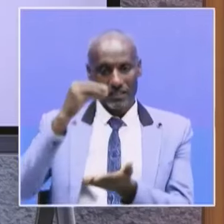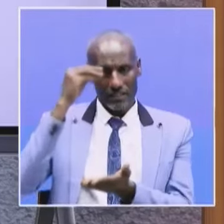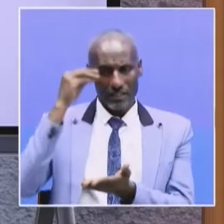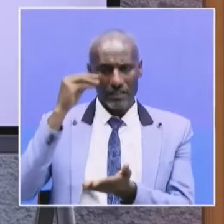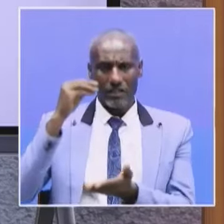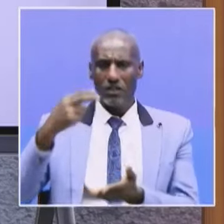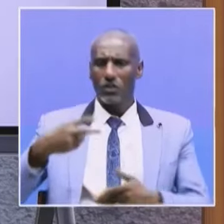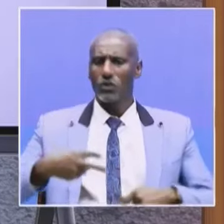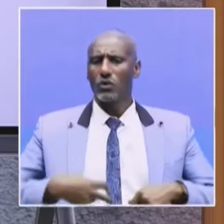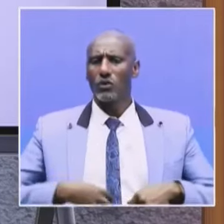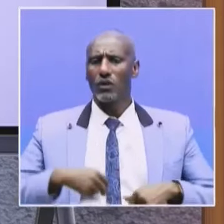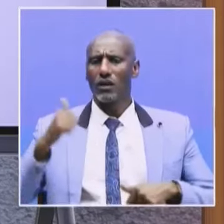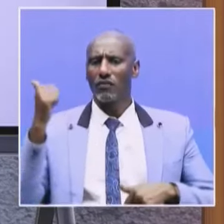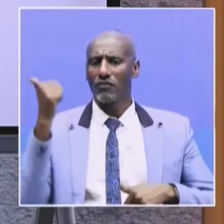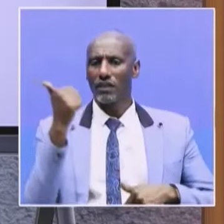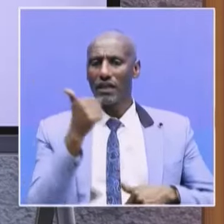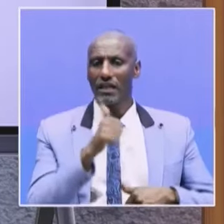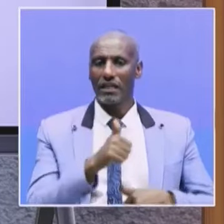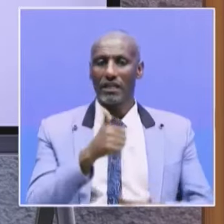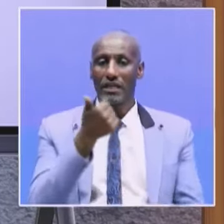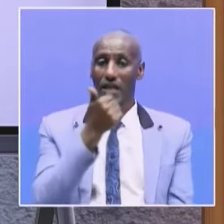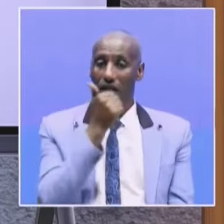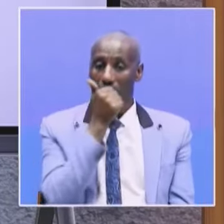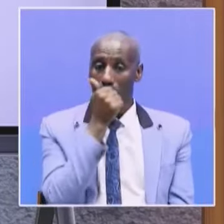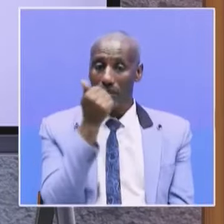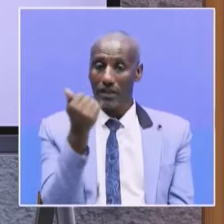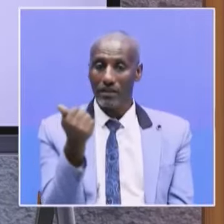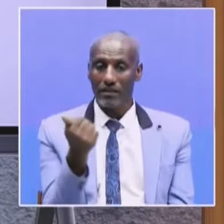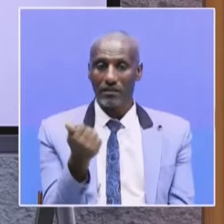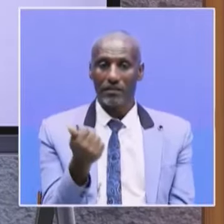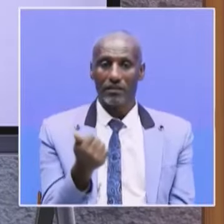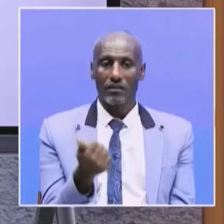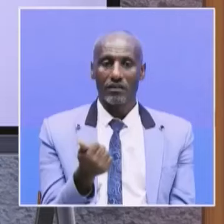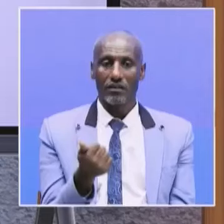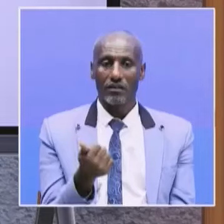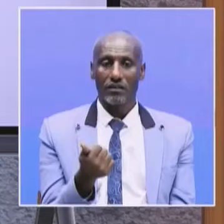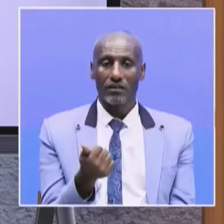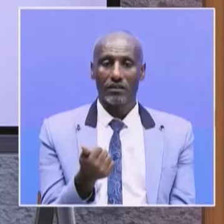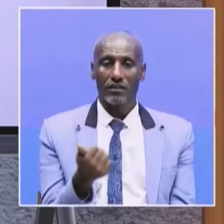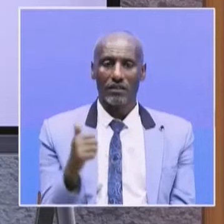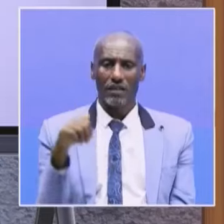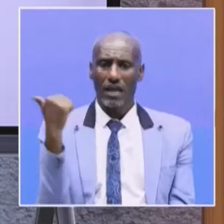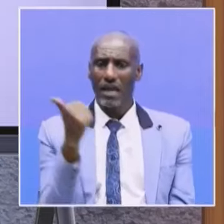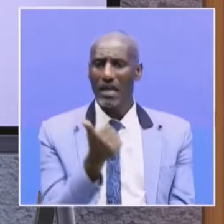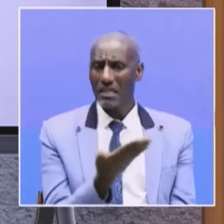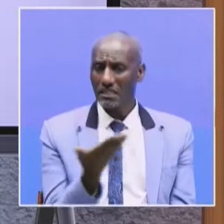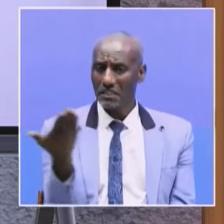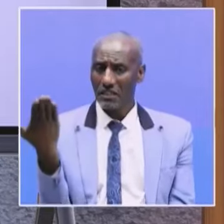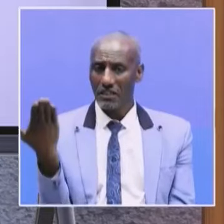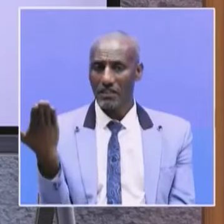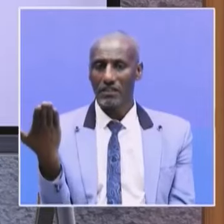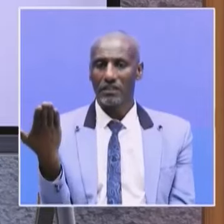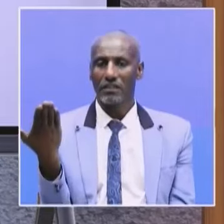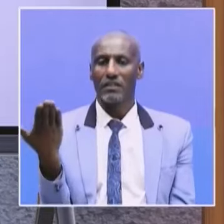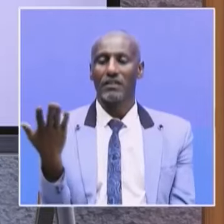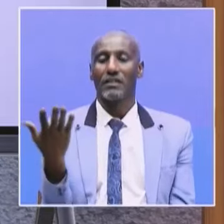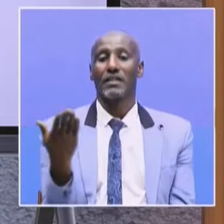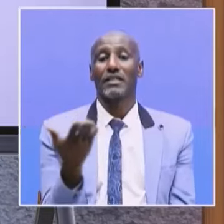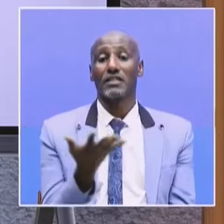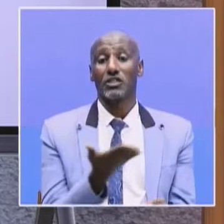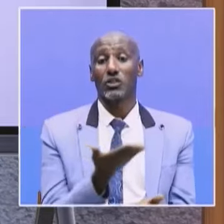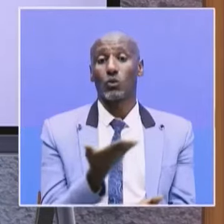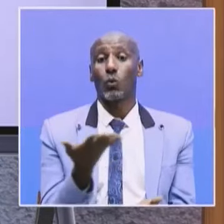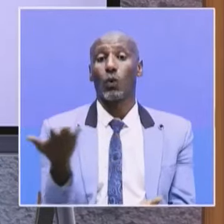have any apple? Do you have anything like that quantity?